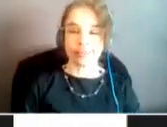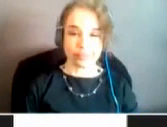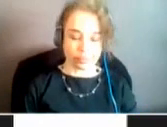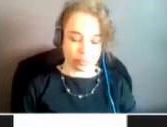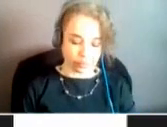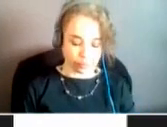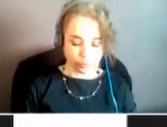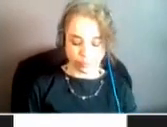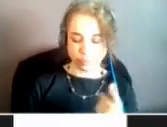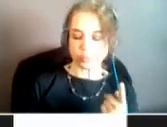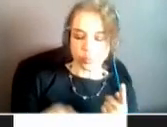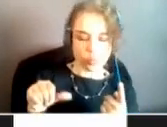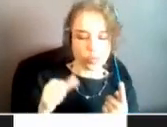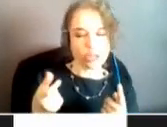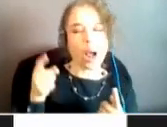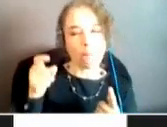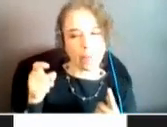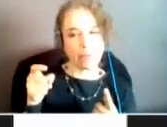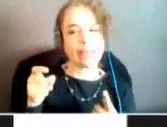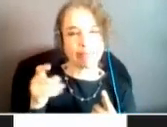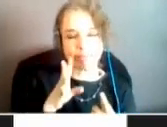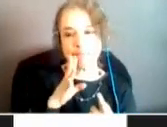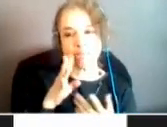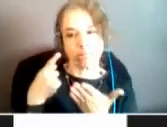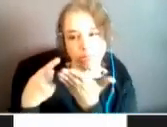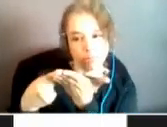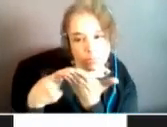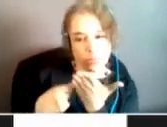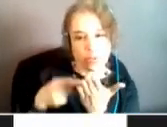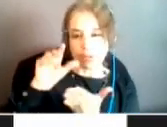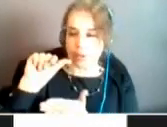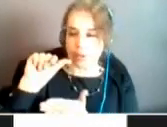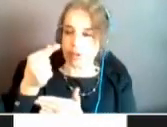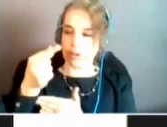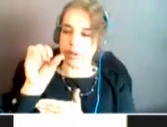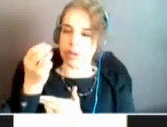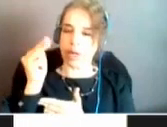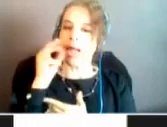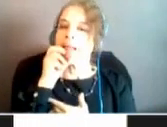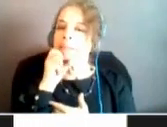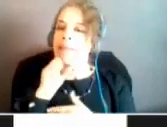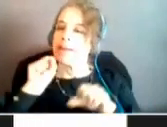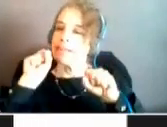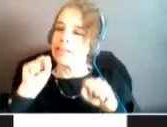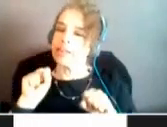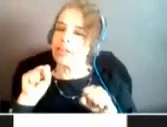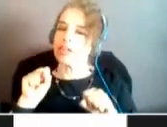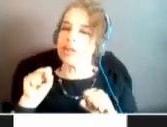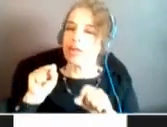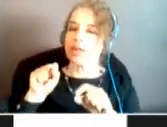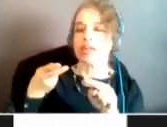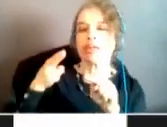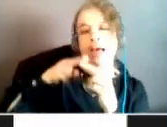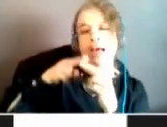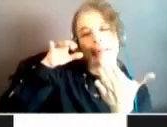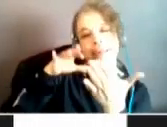The other thing I think we must talk about has to do with ageism and ableism. You know, in recent decades, the